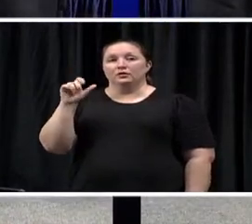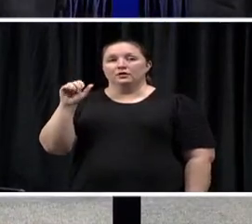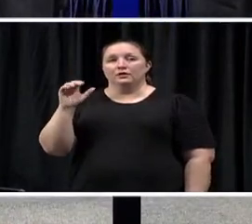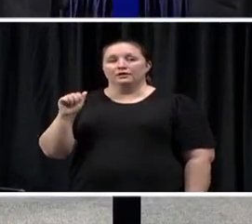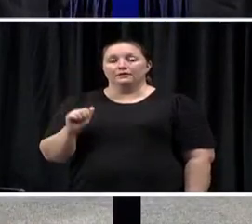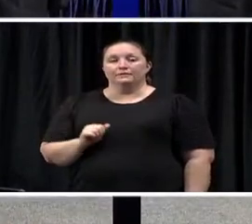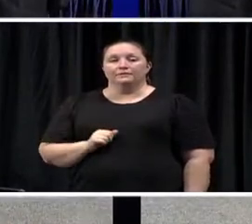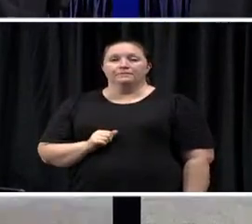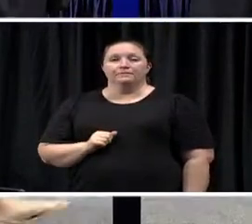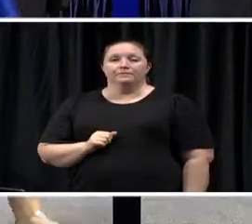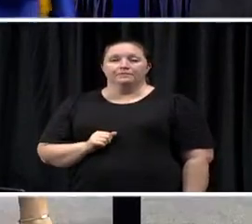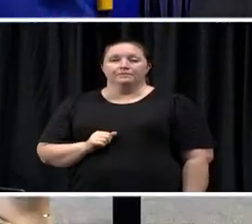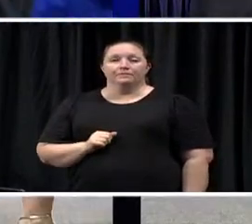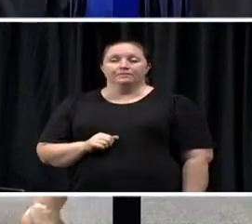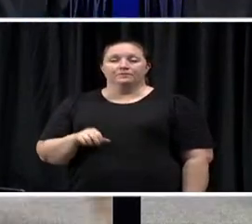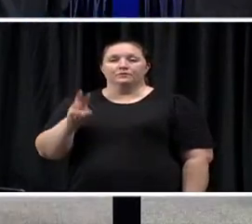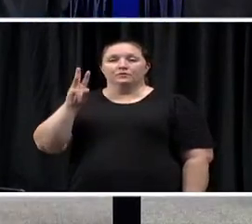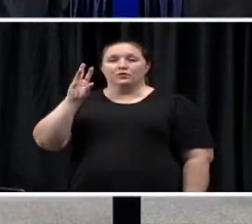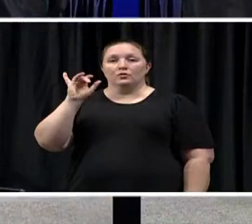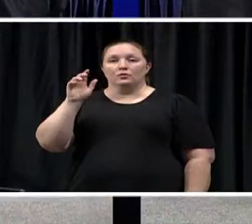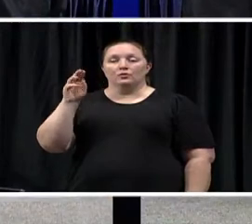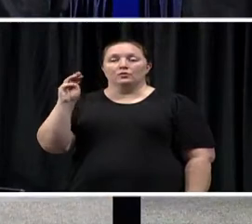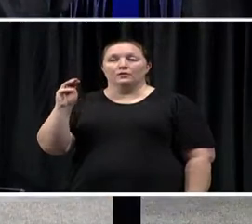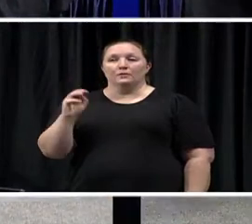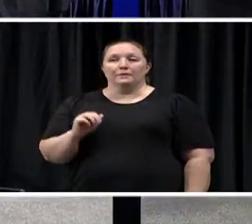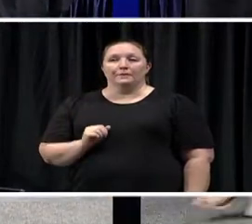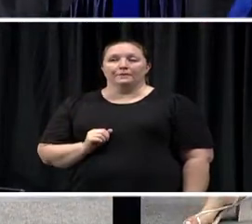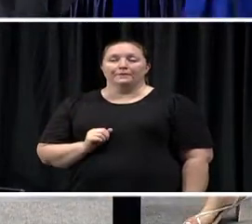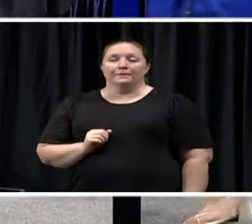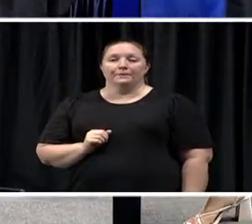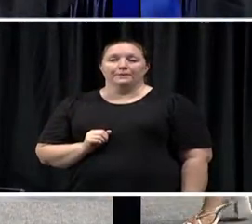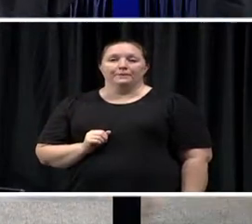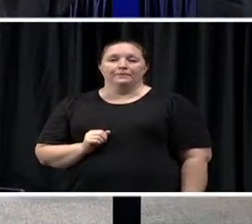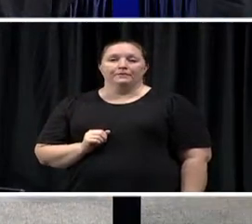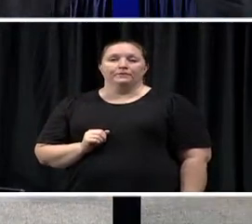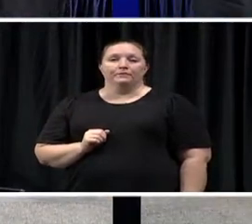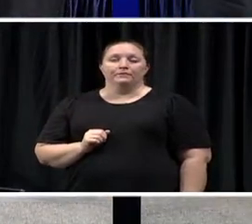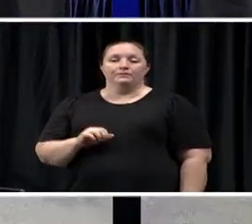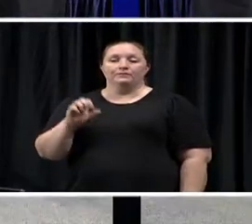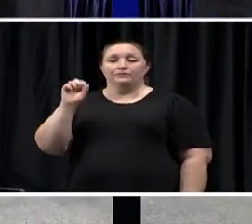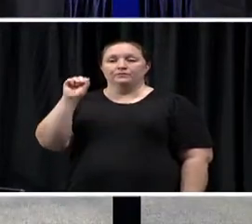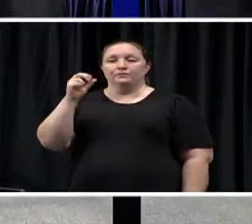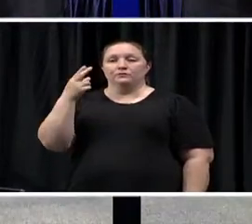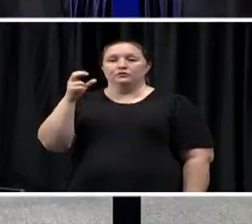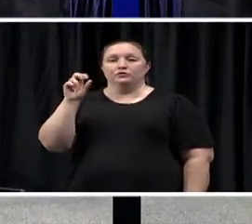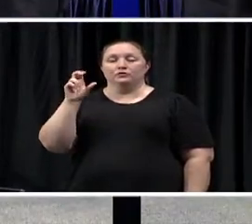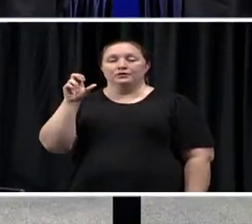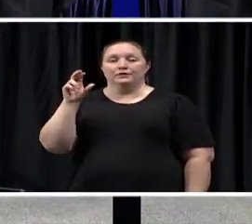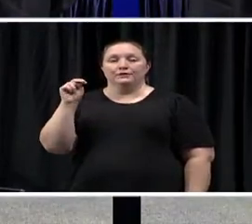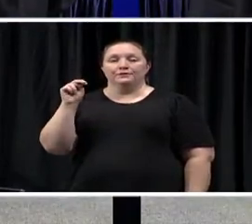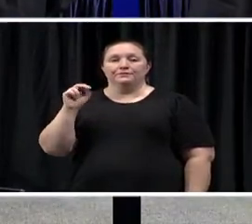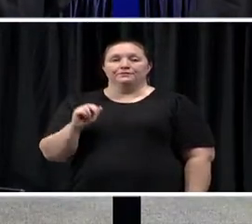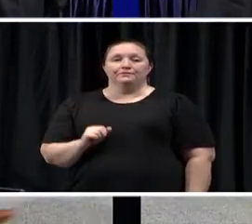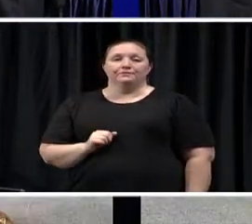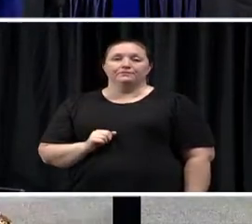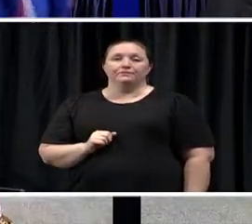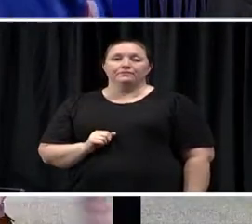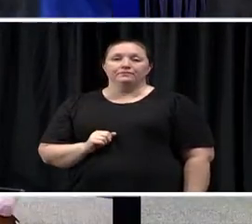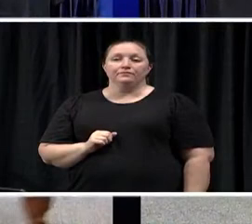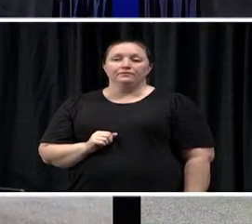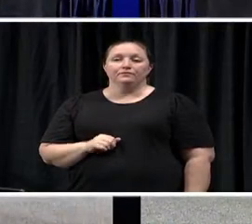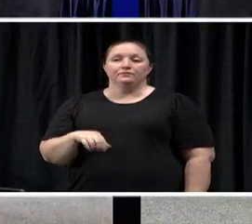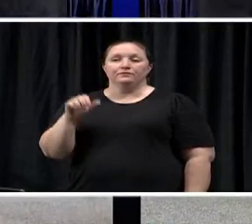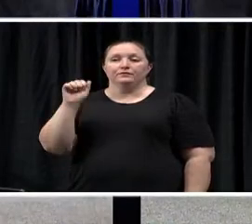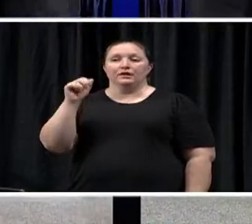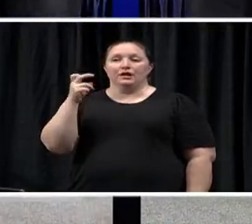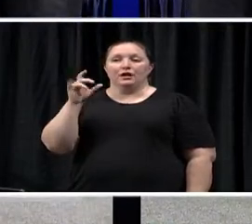O'Farrell Alonso. William Stewart Palmer. Shannon Michelle Olmsted.